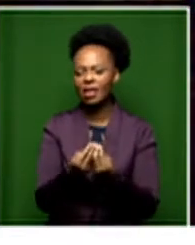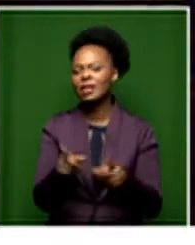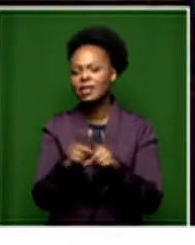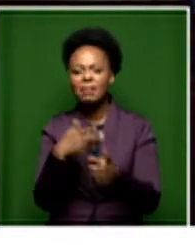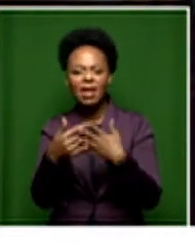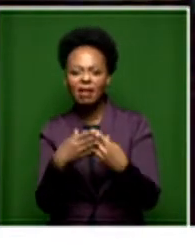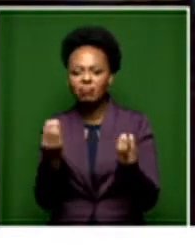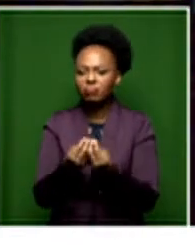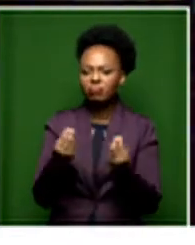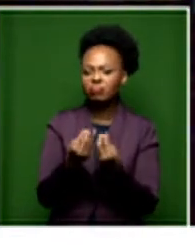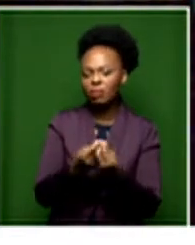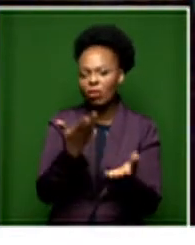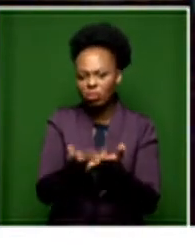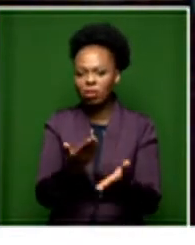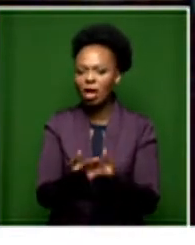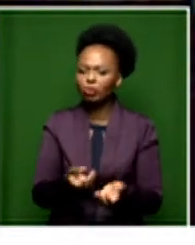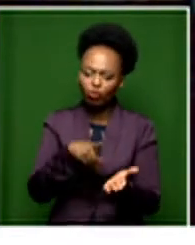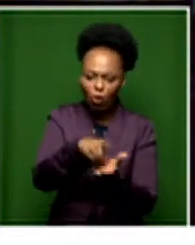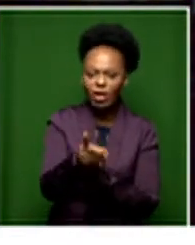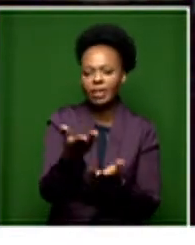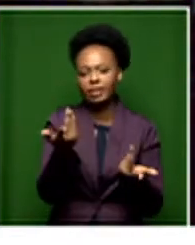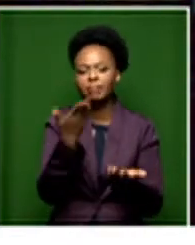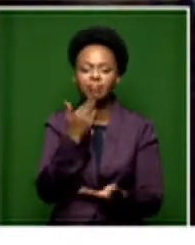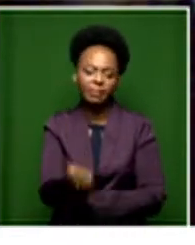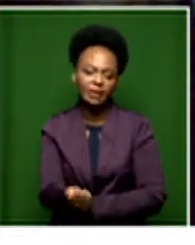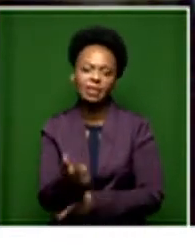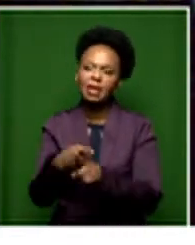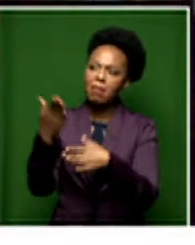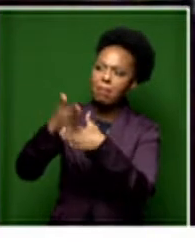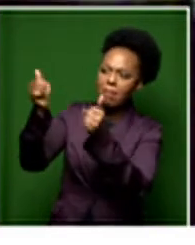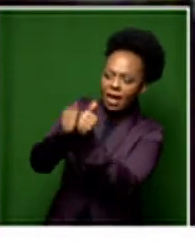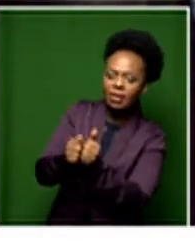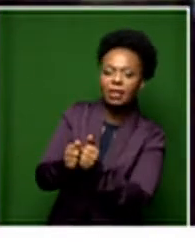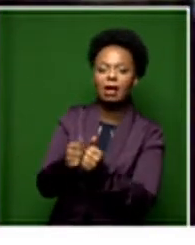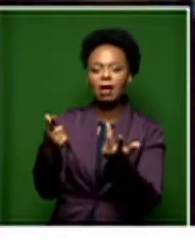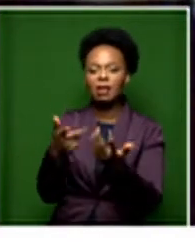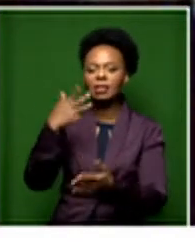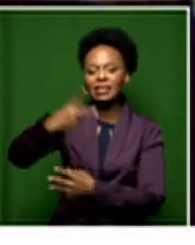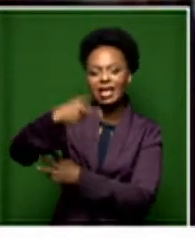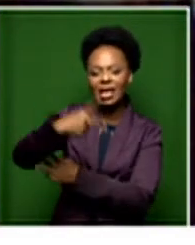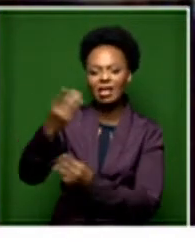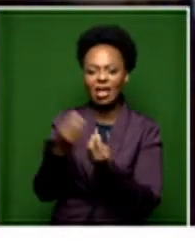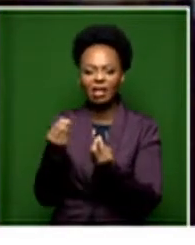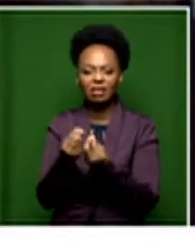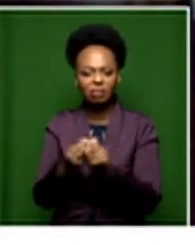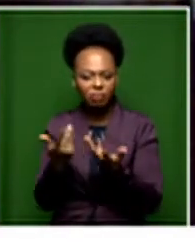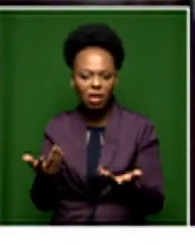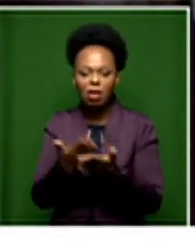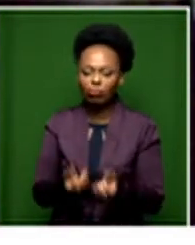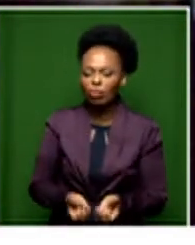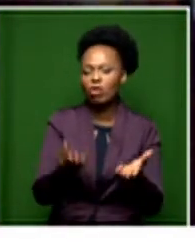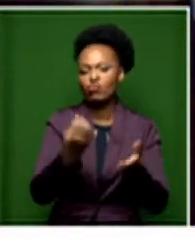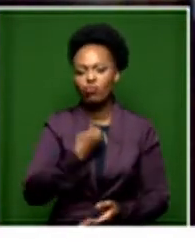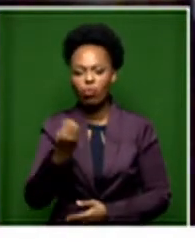goods. And we also want to partner with organizations that maybe have the equipment, second-hand equipment, that you can donate to our youth that